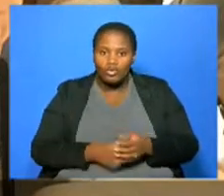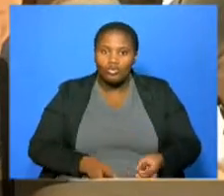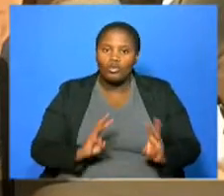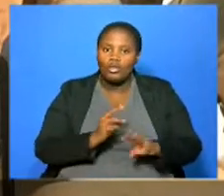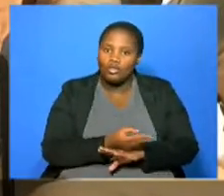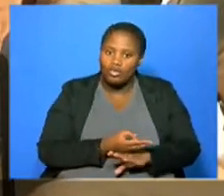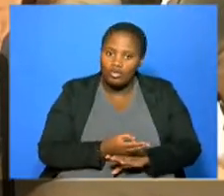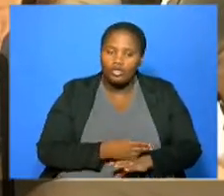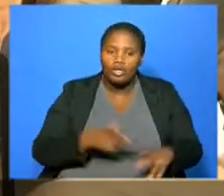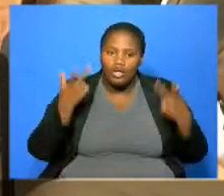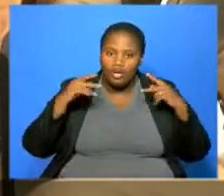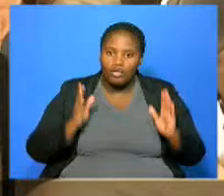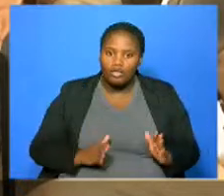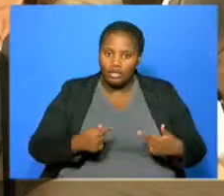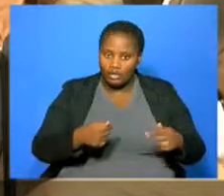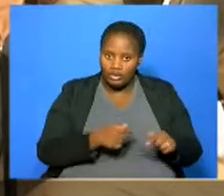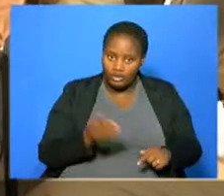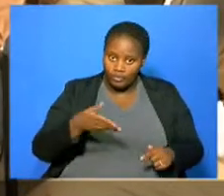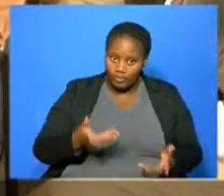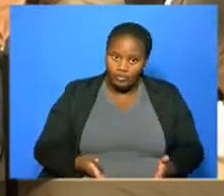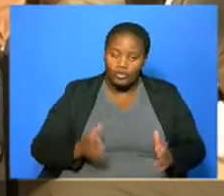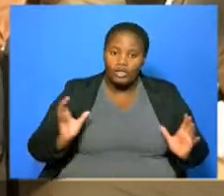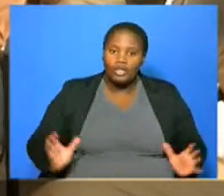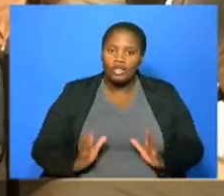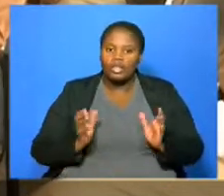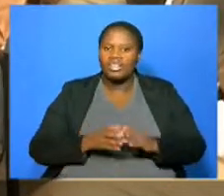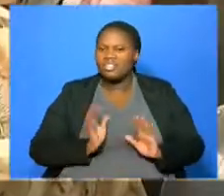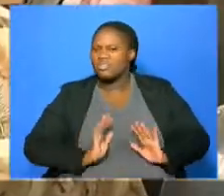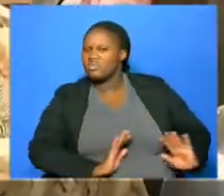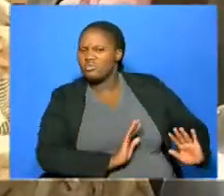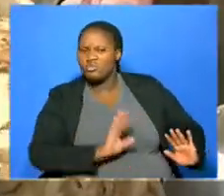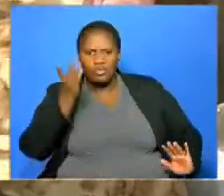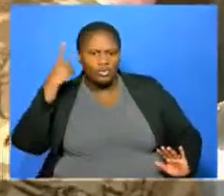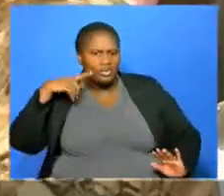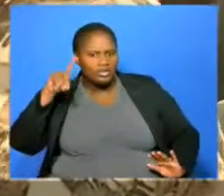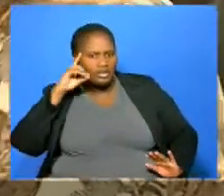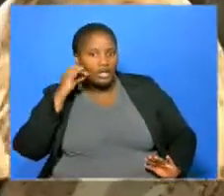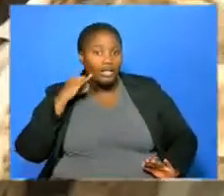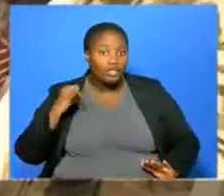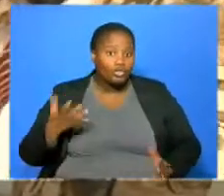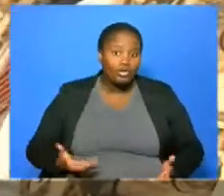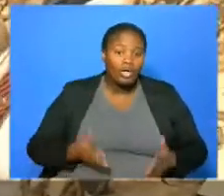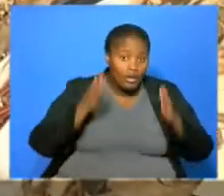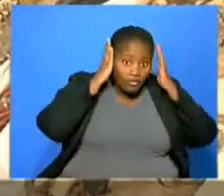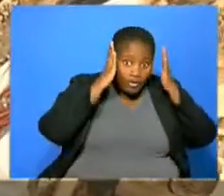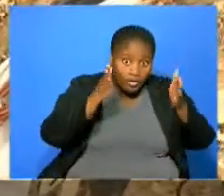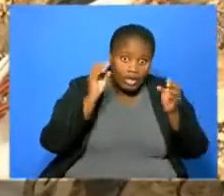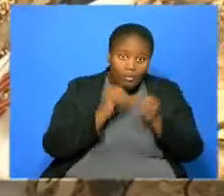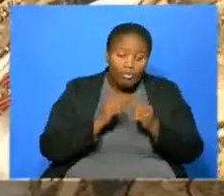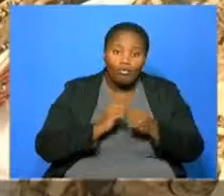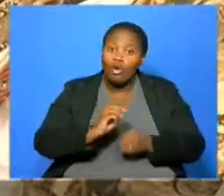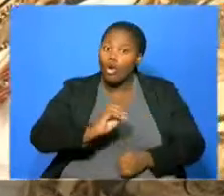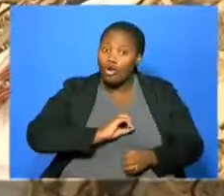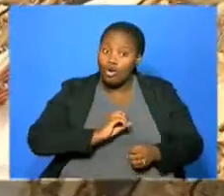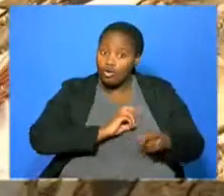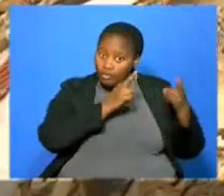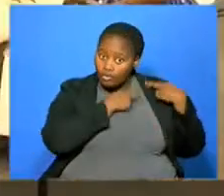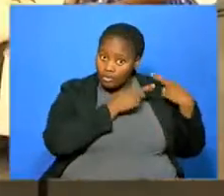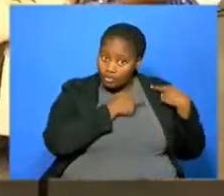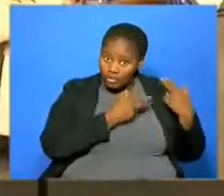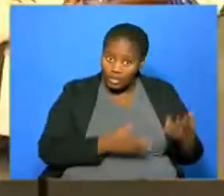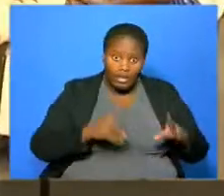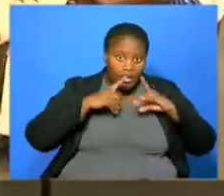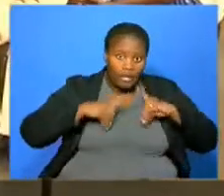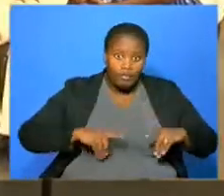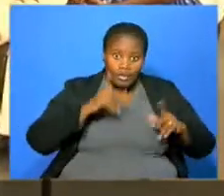Dikgosi were asked to desist from any political engagements and affiliation, but rather concentrate on their job of ensuring